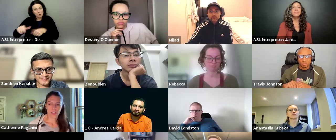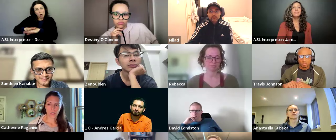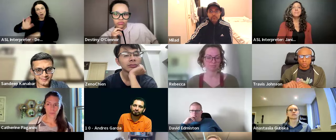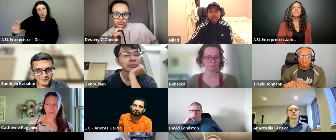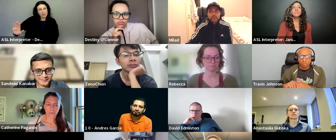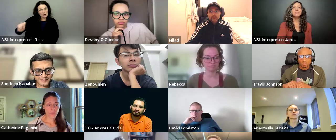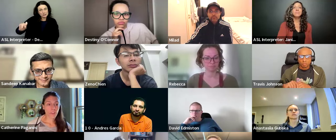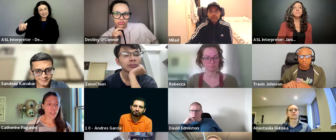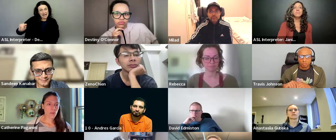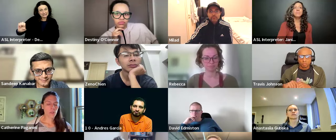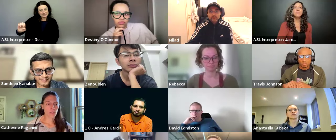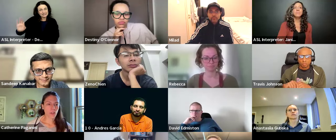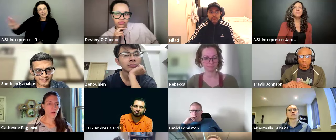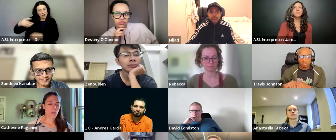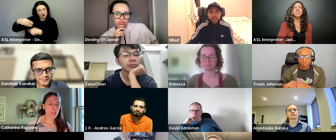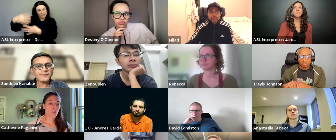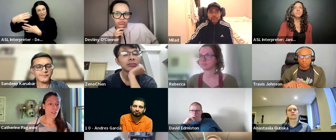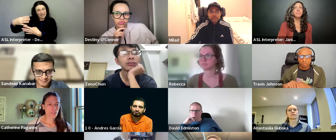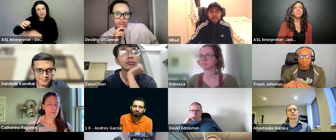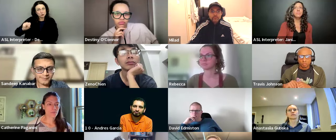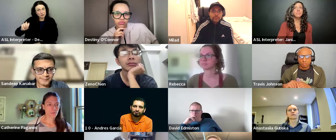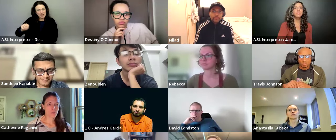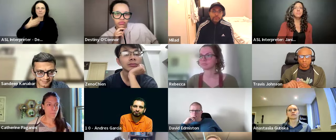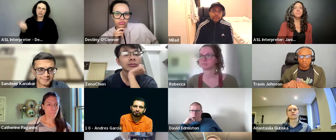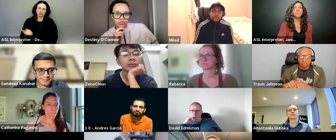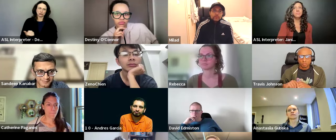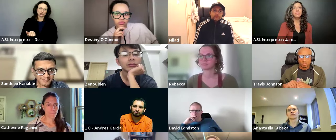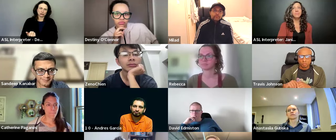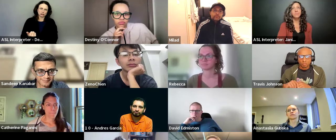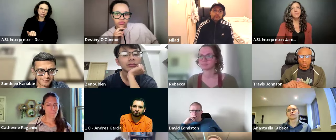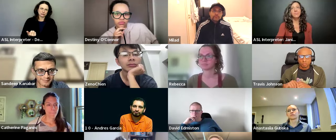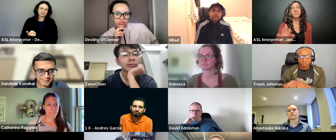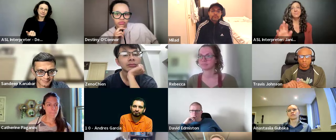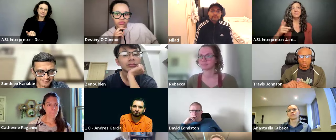their feed will go much farther.